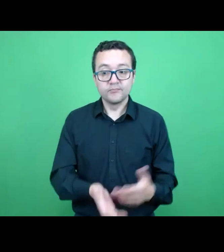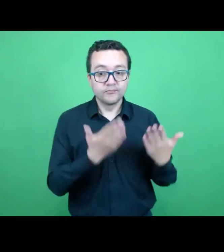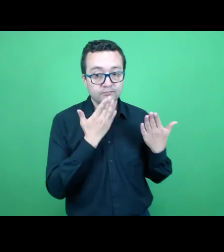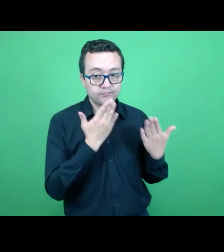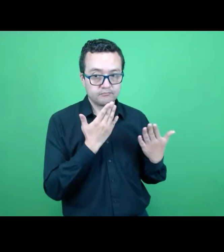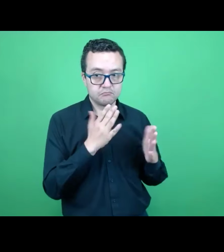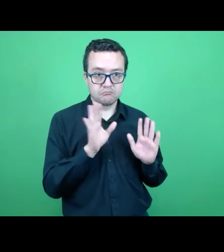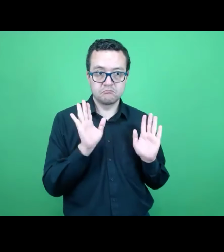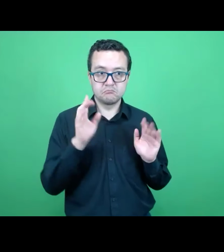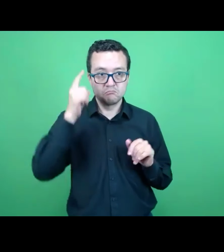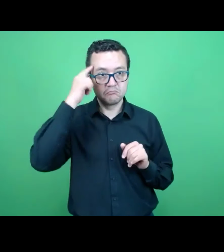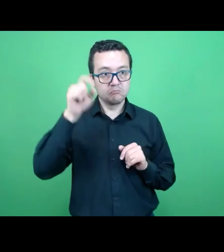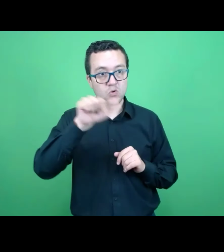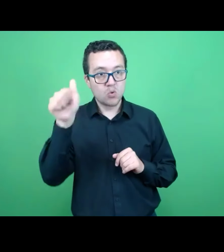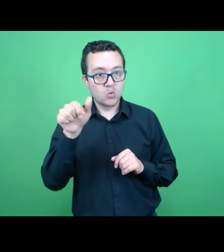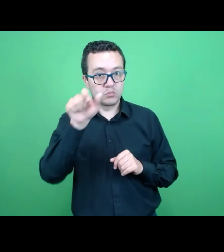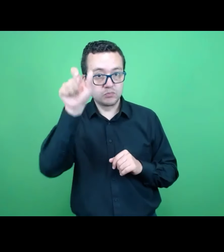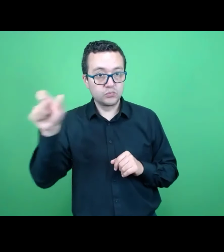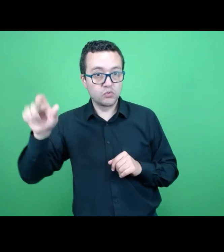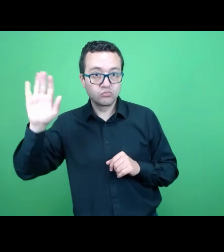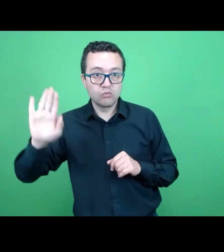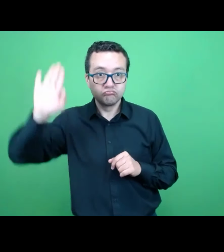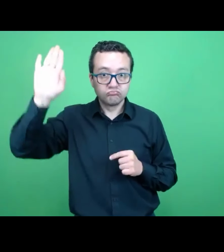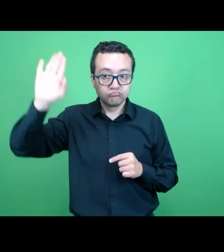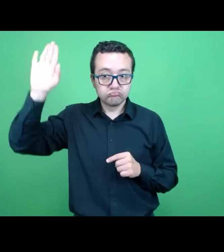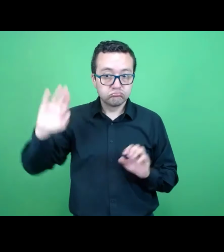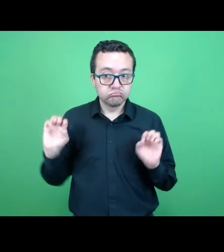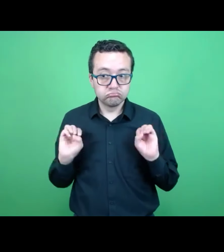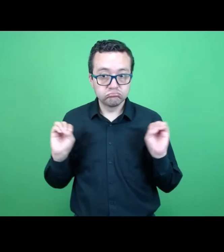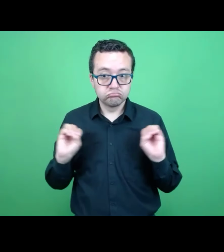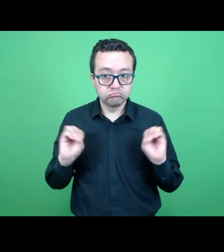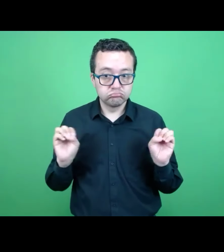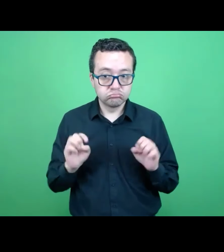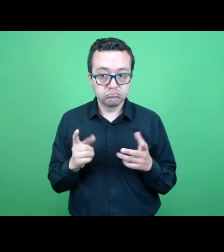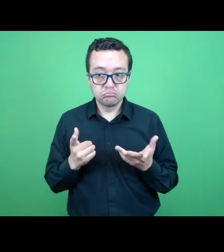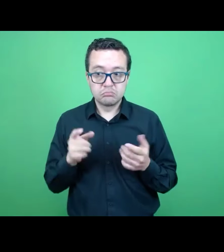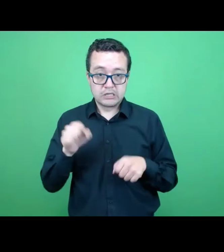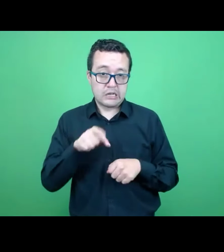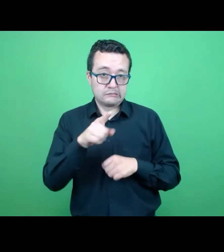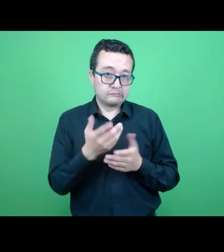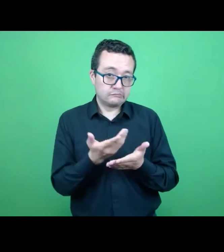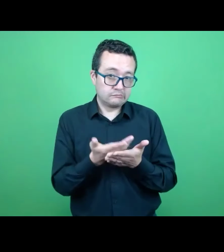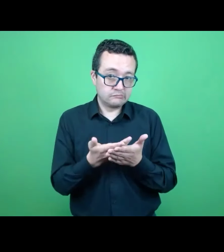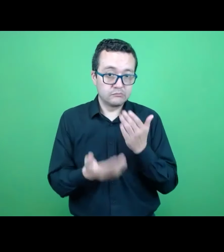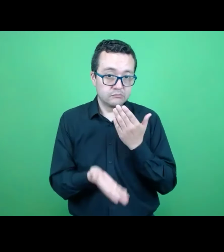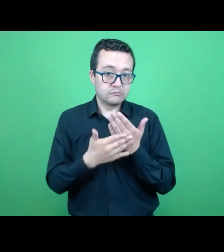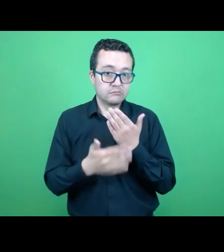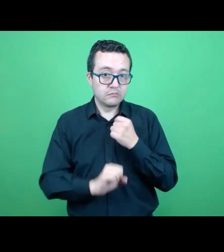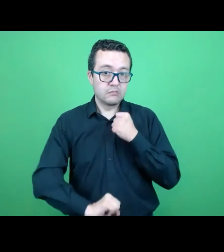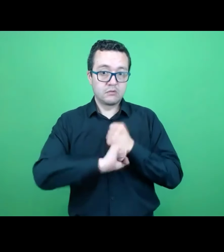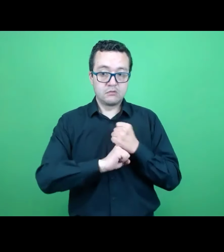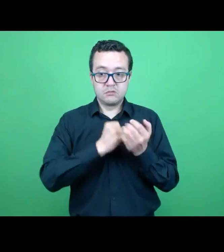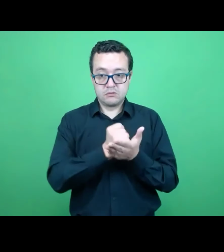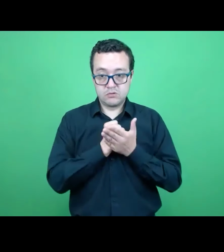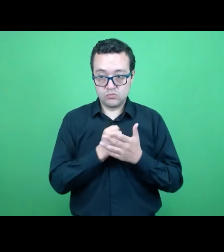at the moment, but I will ask for visual support if I'm wrong with that. And Greta,